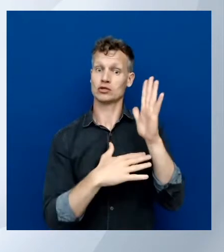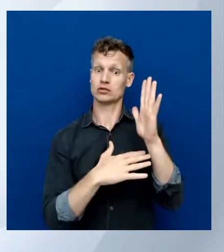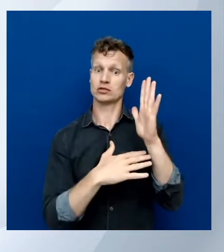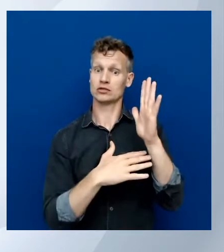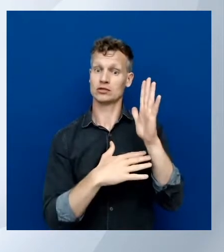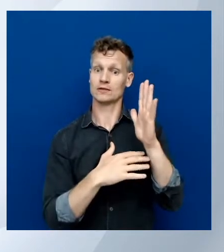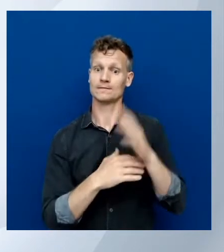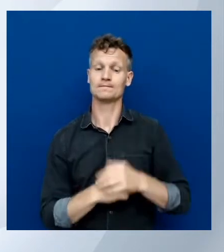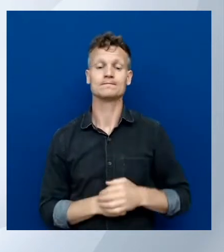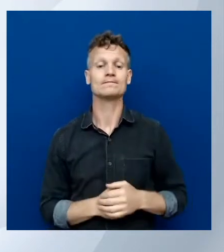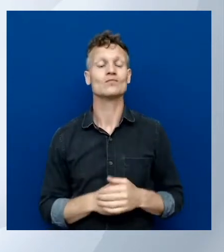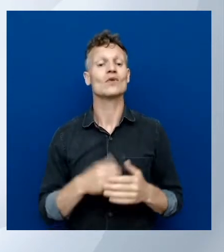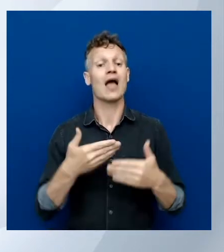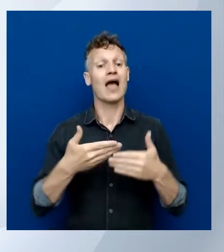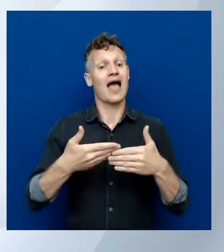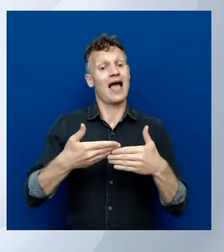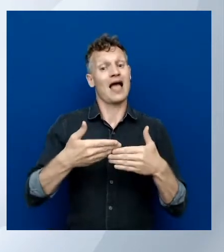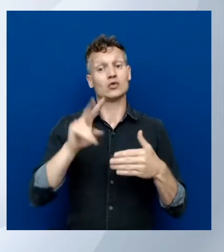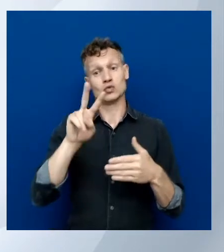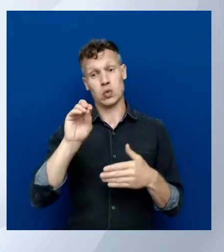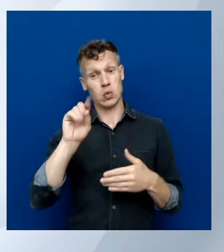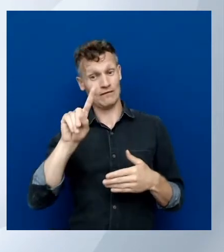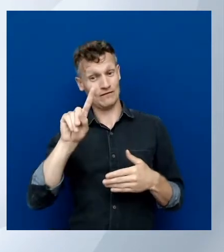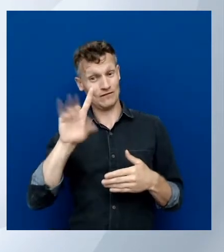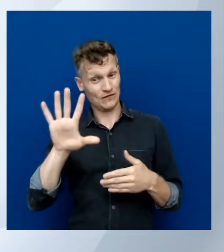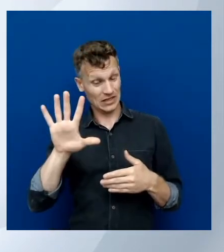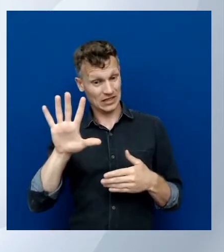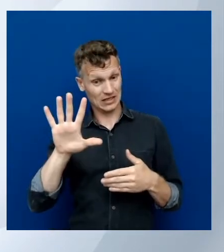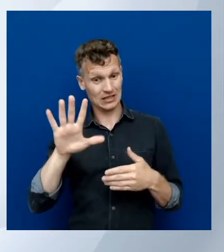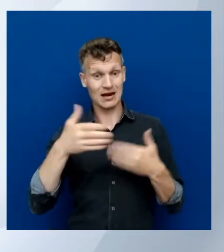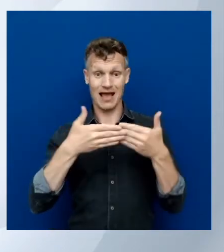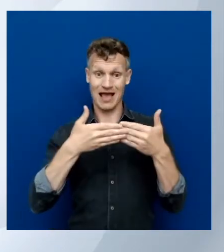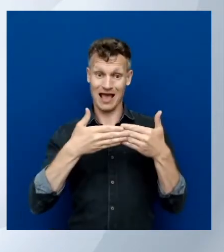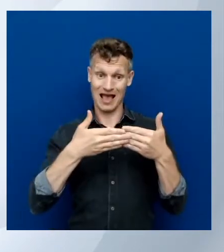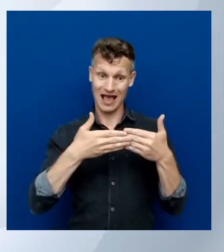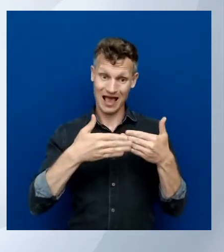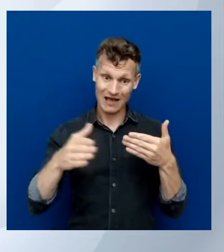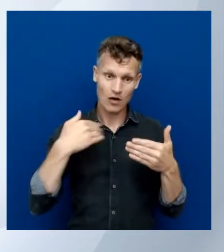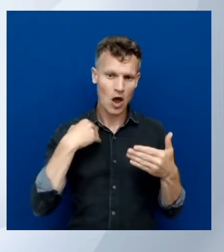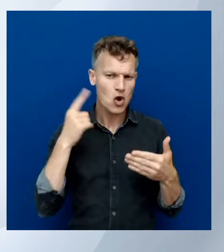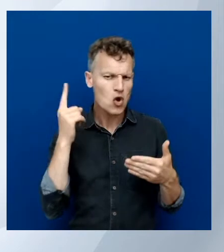2015, I started to hear about this thing called